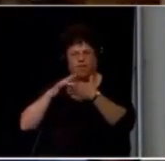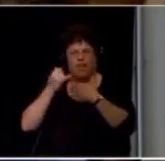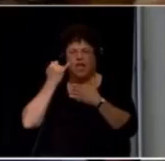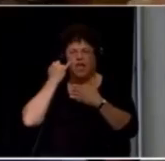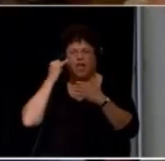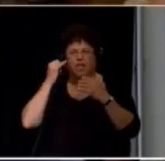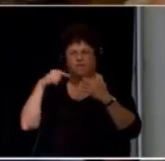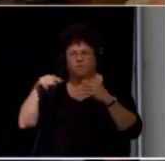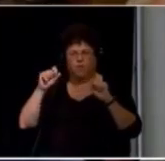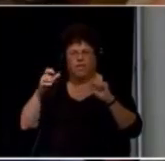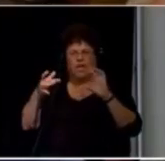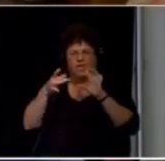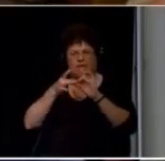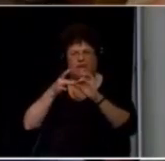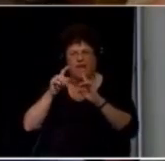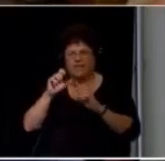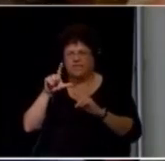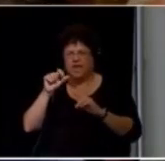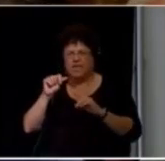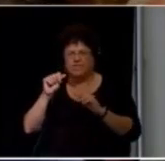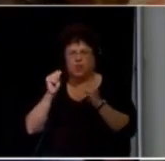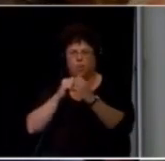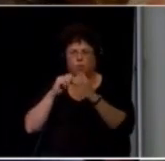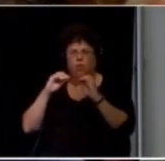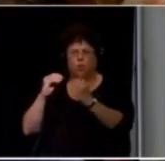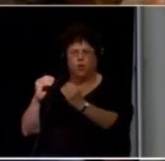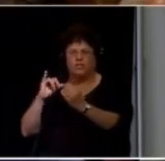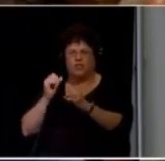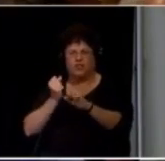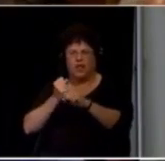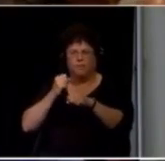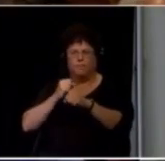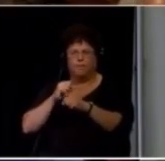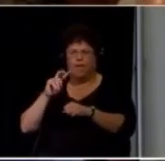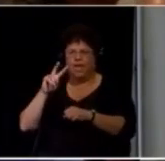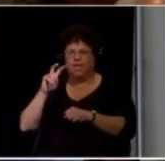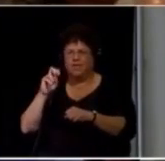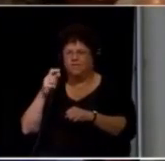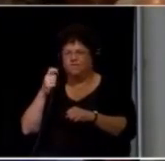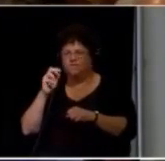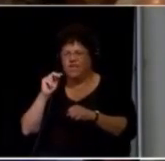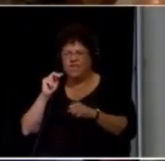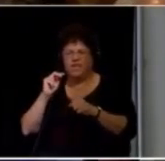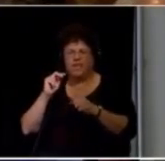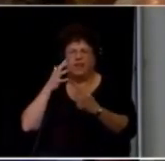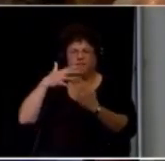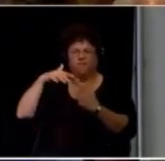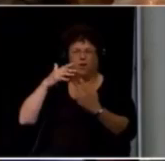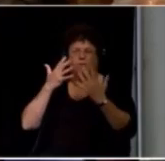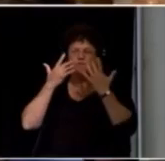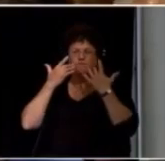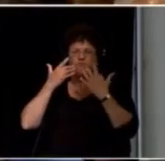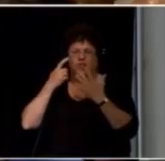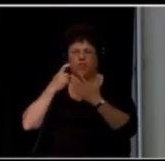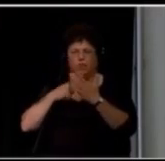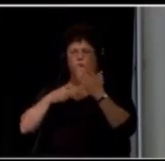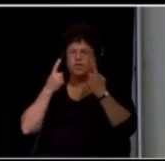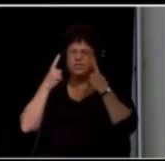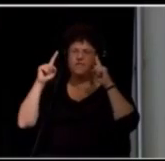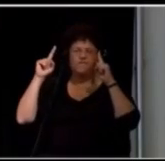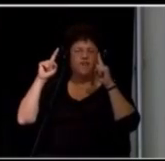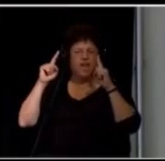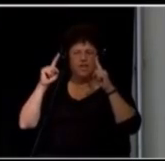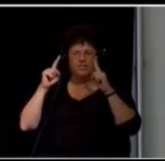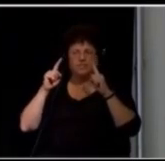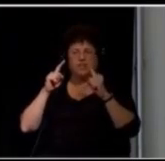Tesla with organizations that are producing these materials that are vegan, environmentally friendly, cost effective, would you at least consider them?